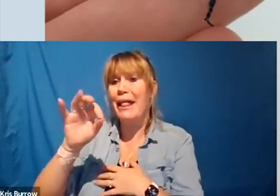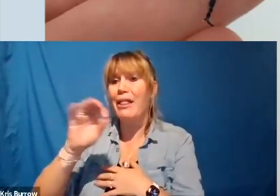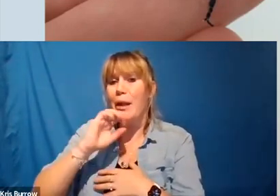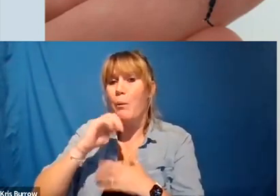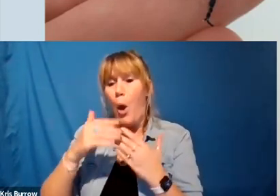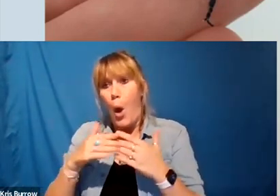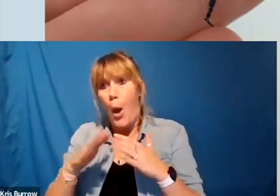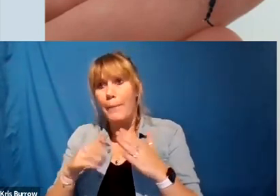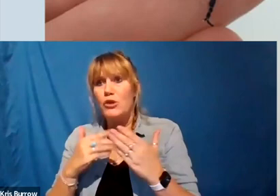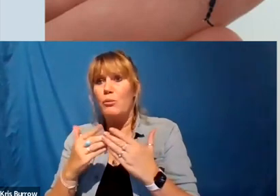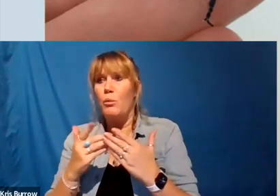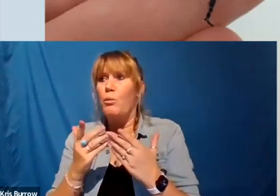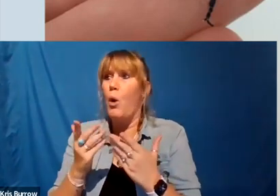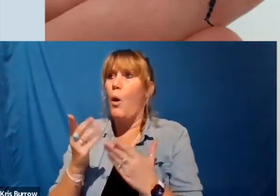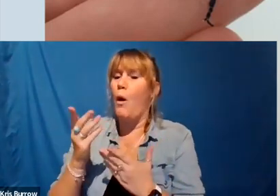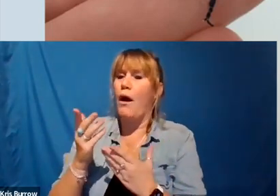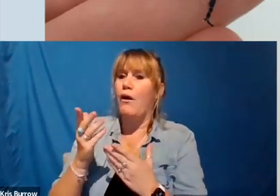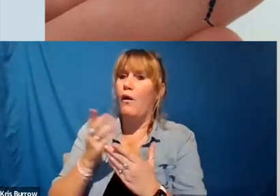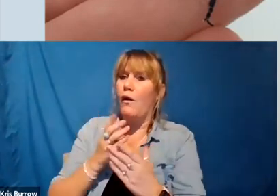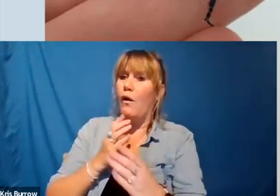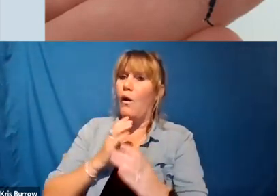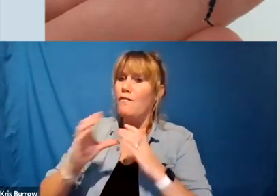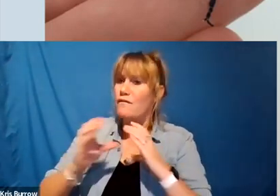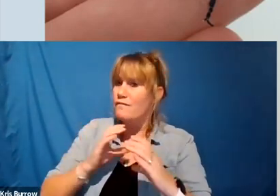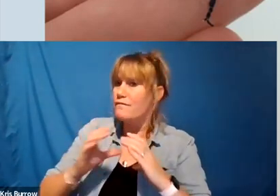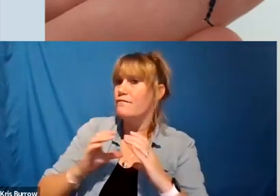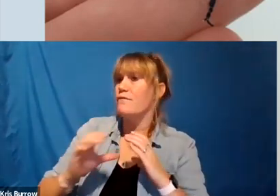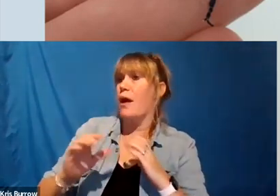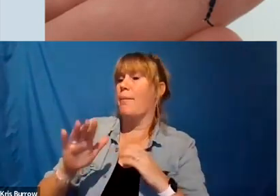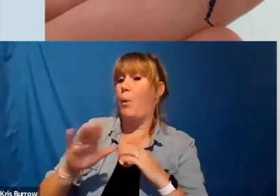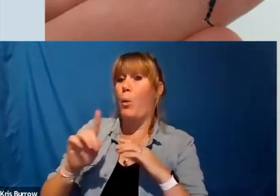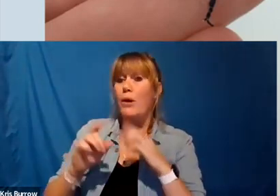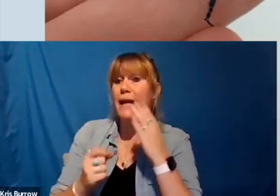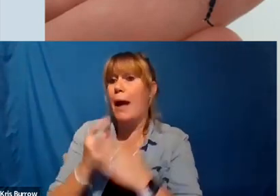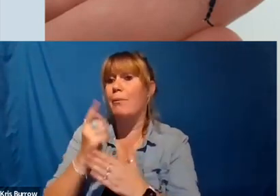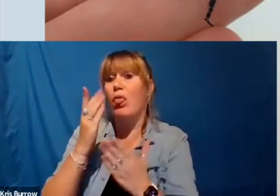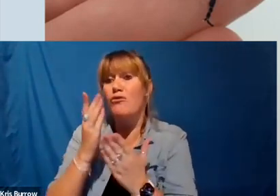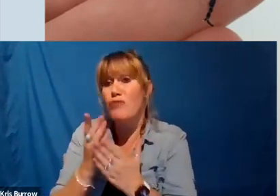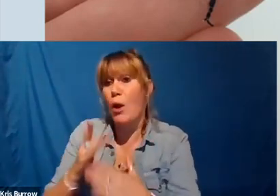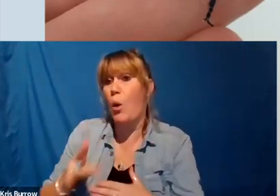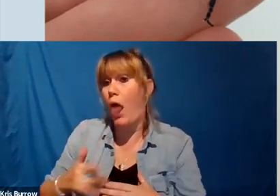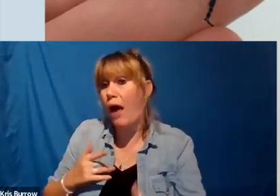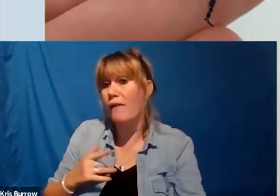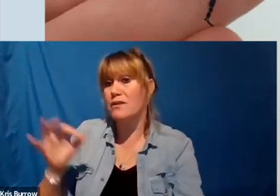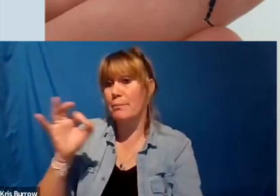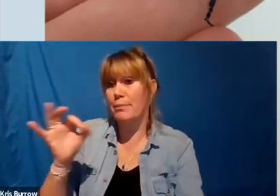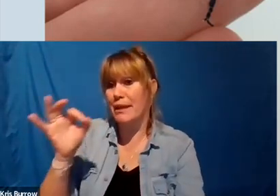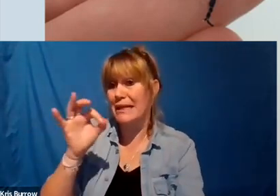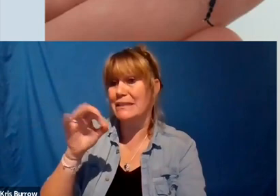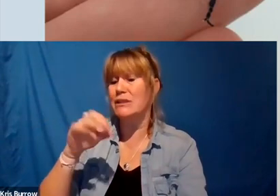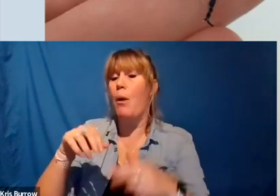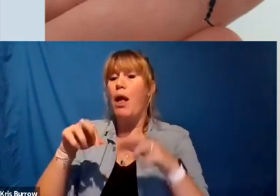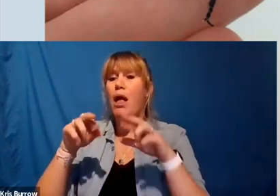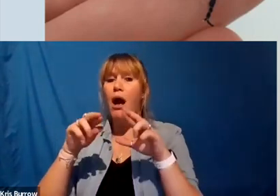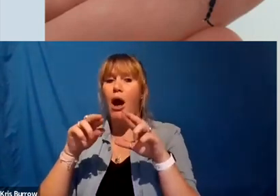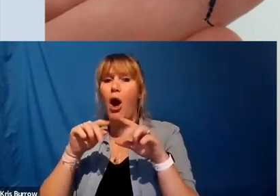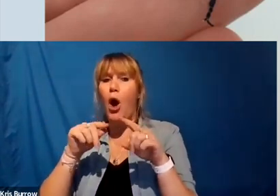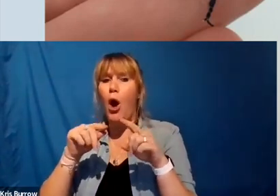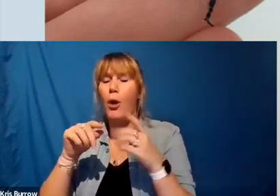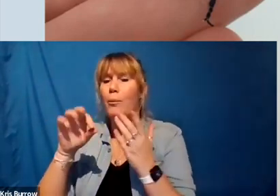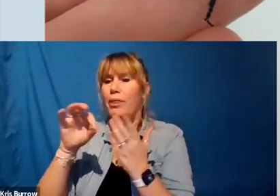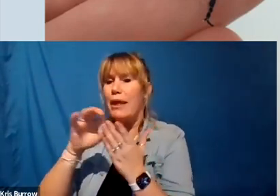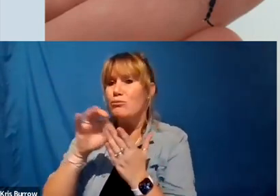is happening to real life bees. And so I kind of hope that the embroideries can act as kind of